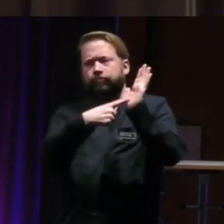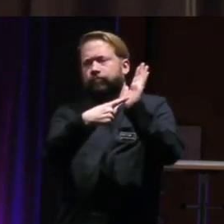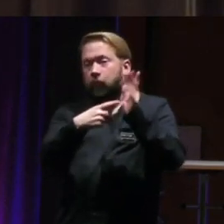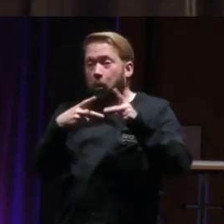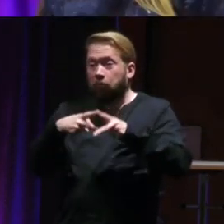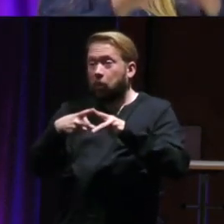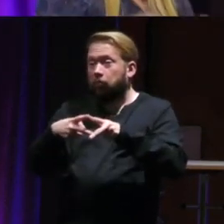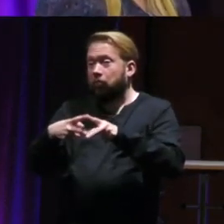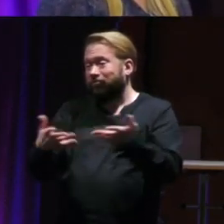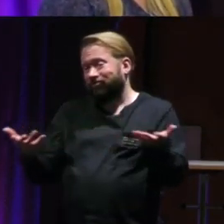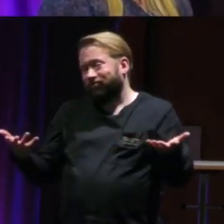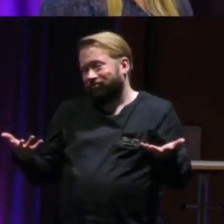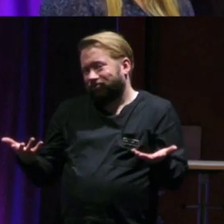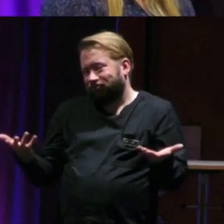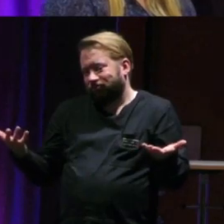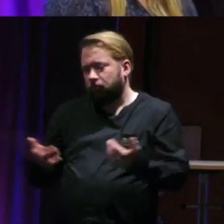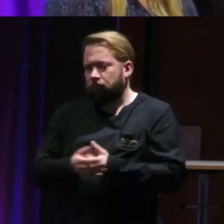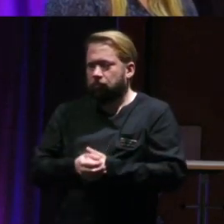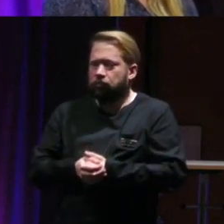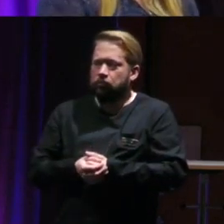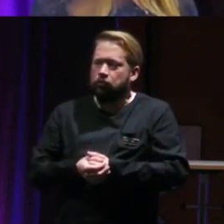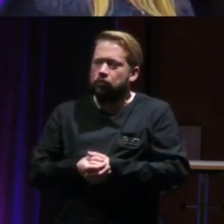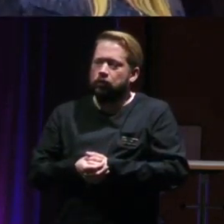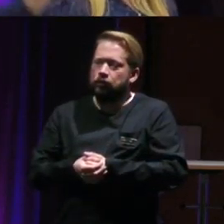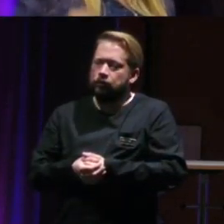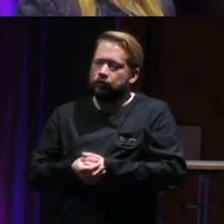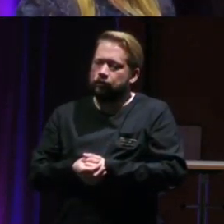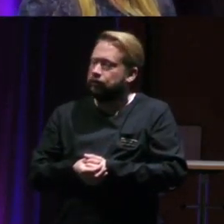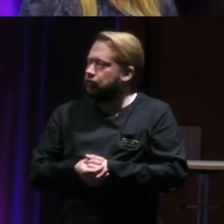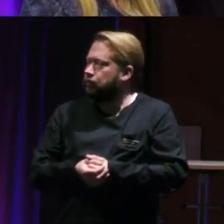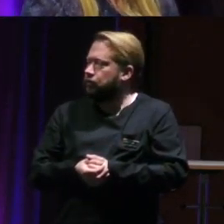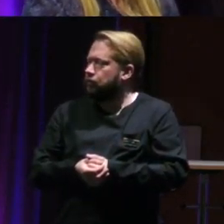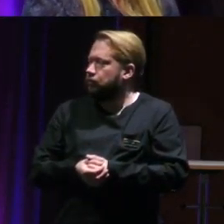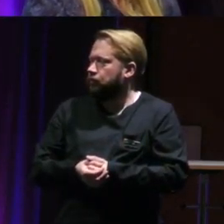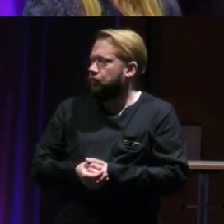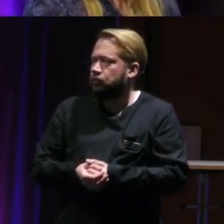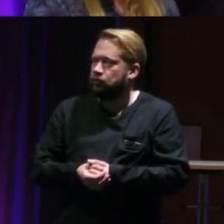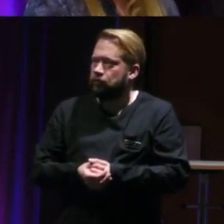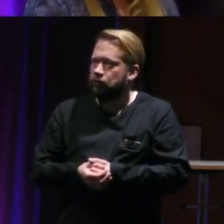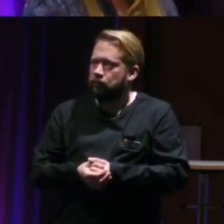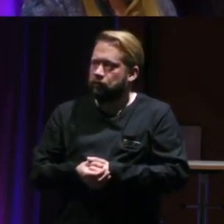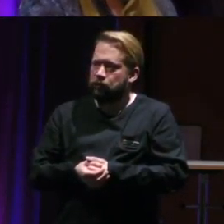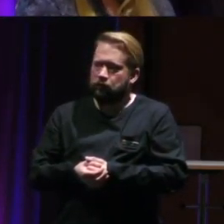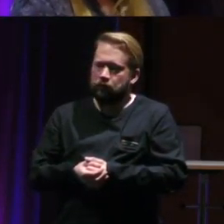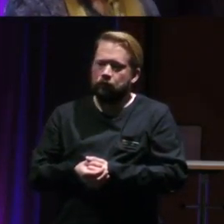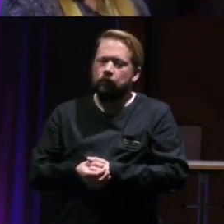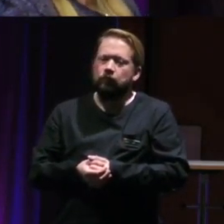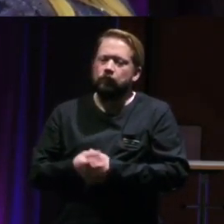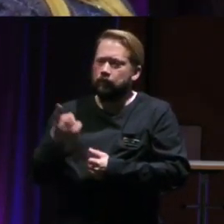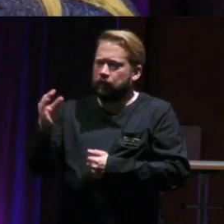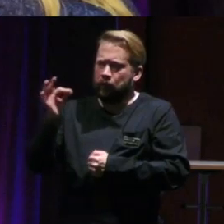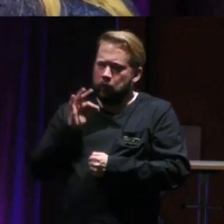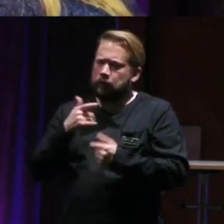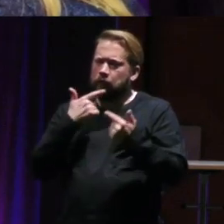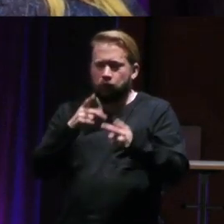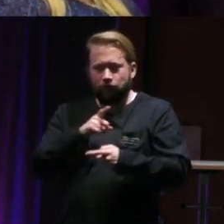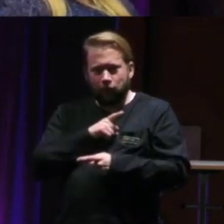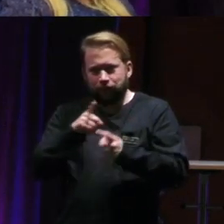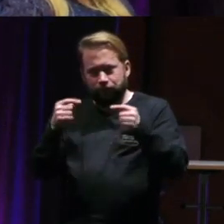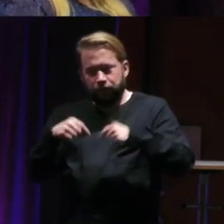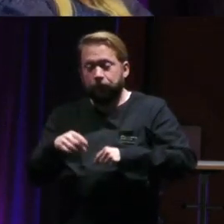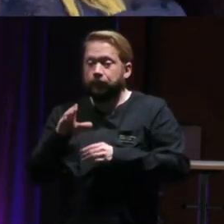Okay. Two more questions, and then... I think I was first. Okay, sorry, I didn't see. Okay, hi, thank you so much for being here. Masha,